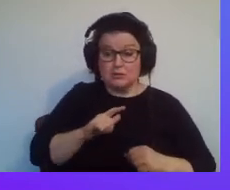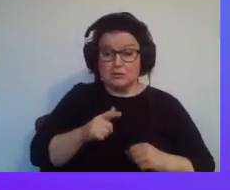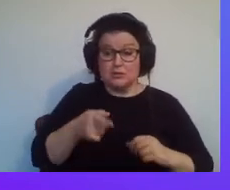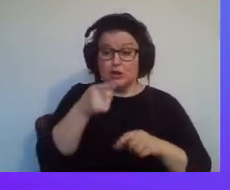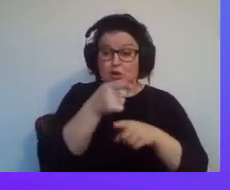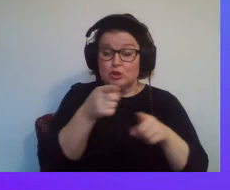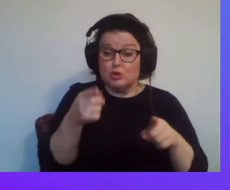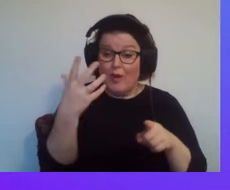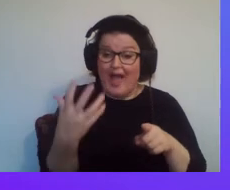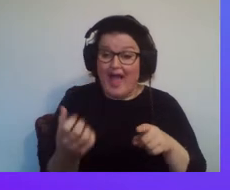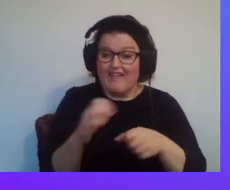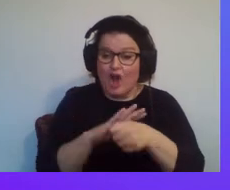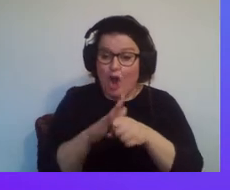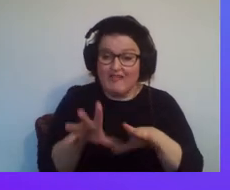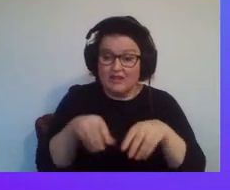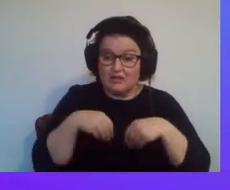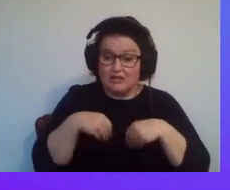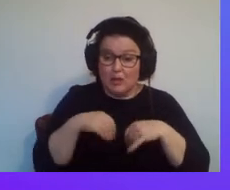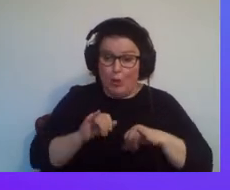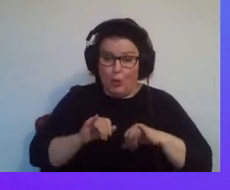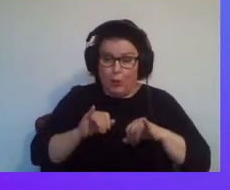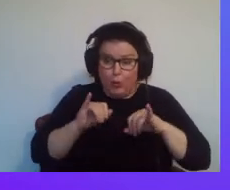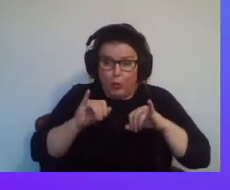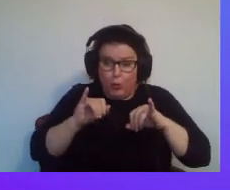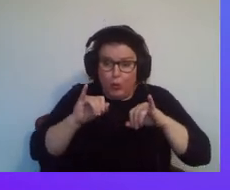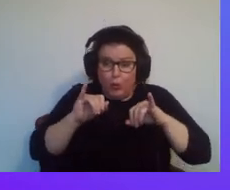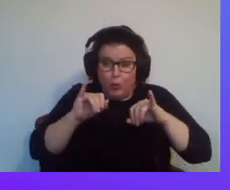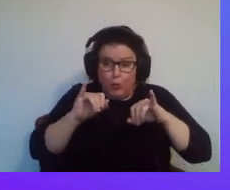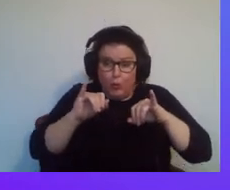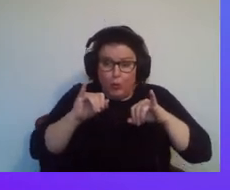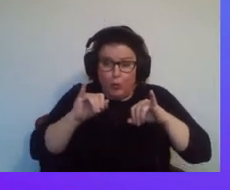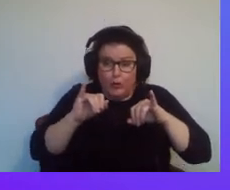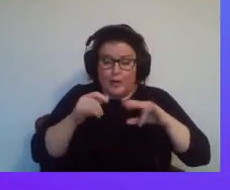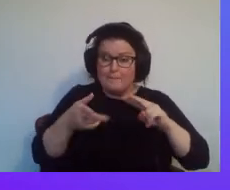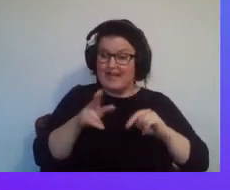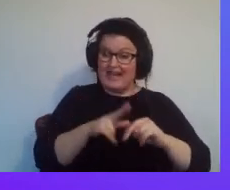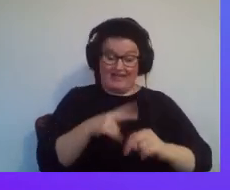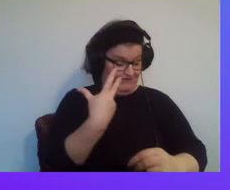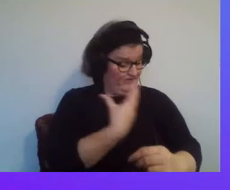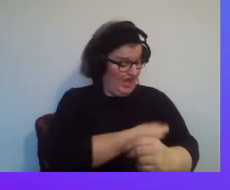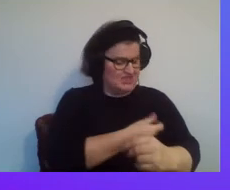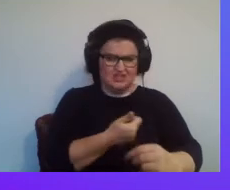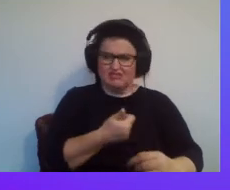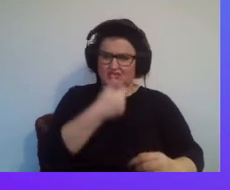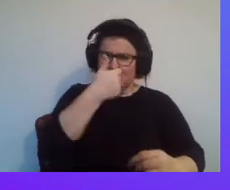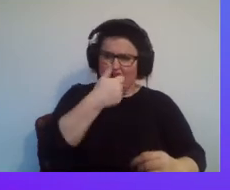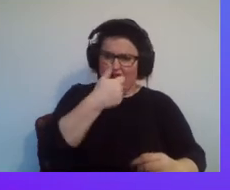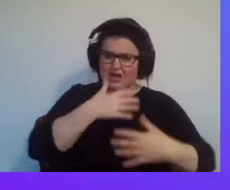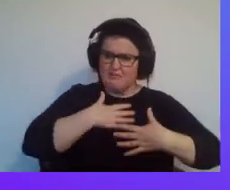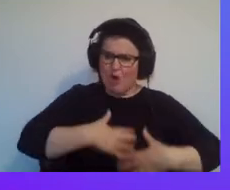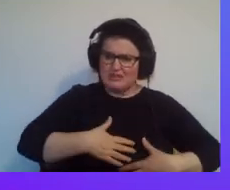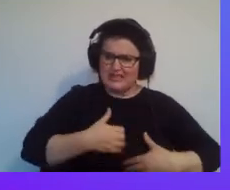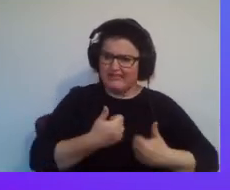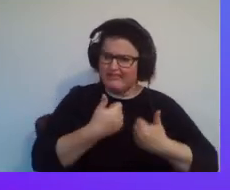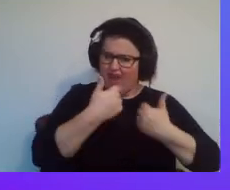infected with COVID is way higher than any risk that you will have with any side effect of the vaccine. So I'm looking forward to hearing